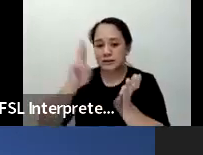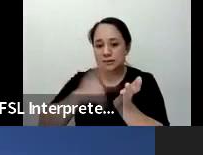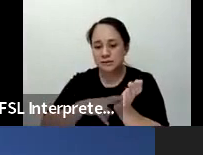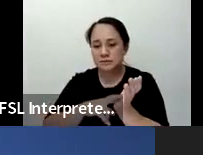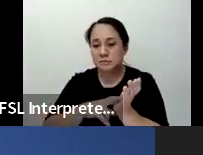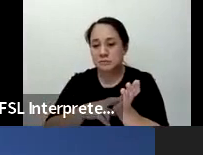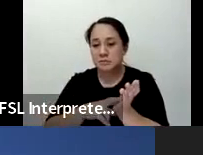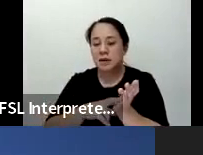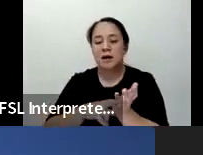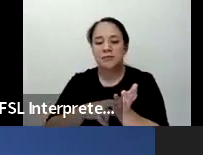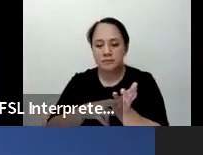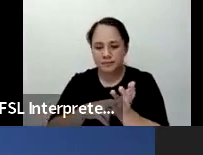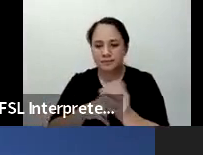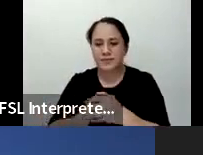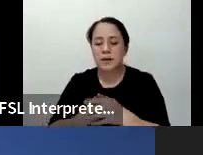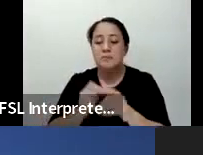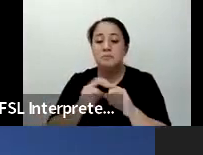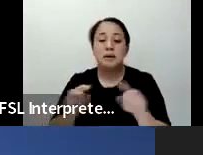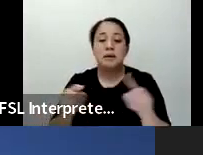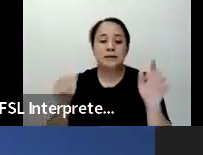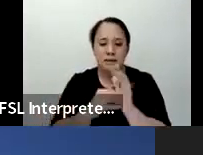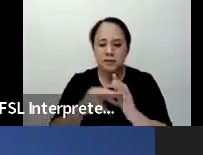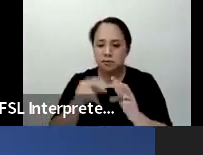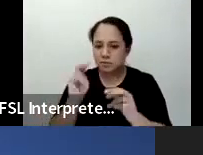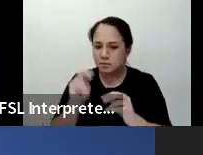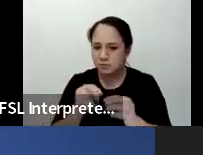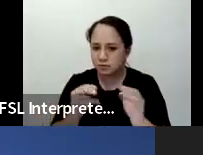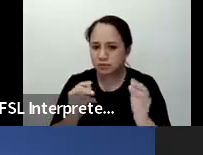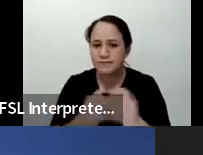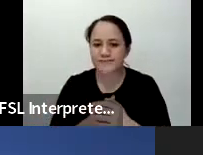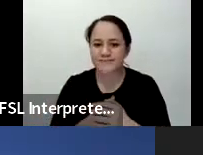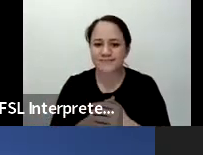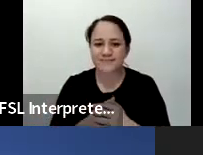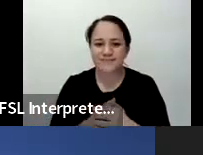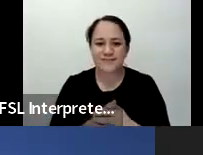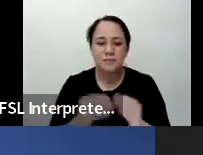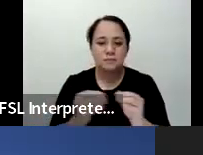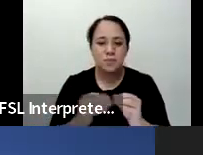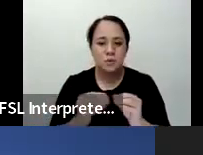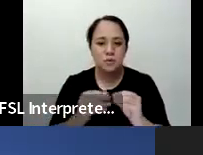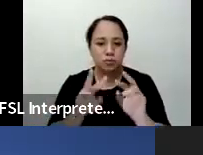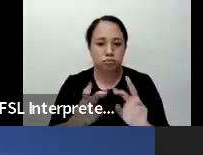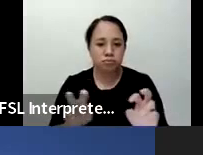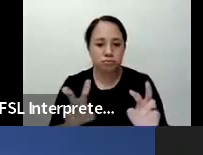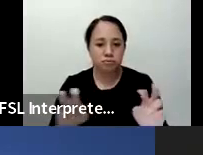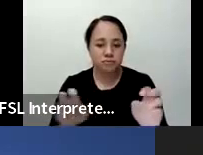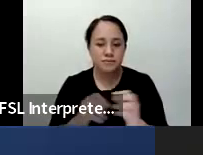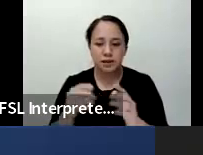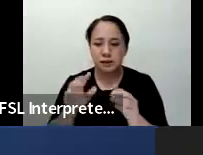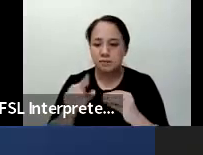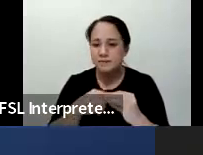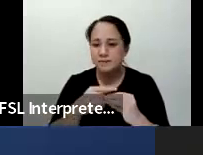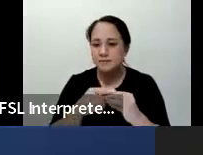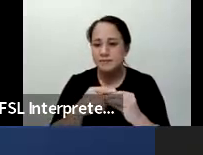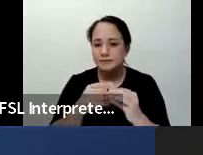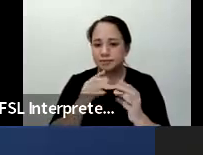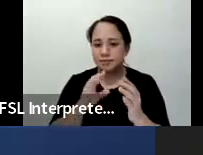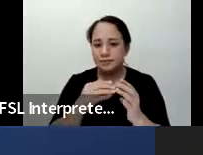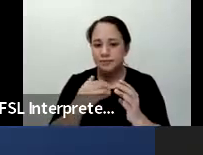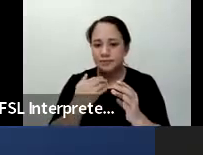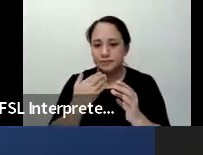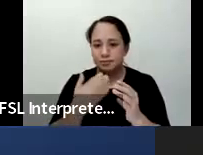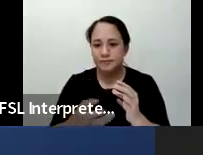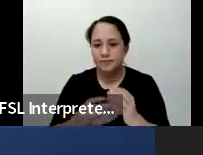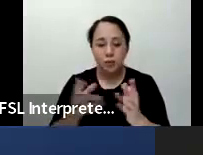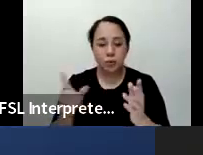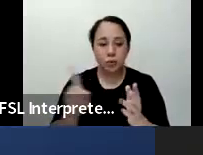of births. But then again, we need to have further studies on that. So what are